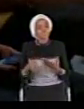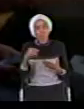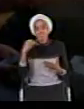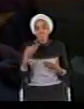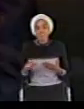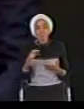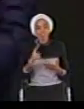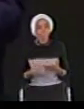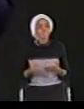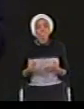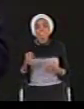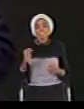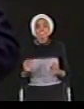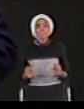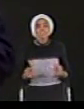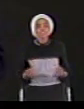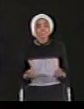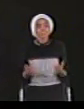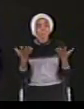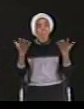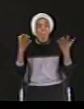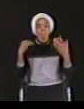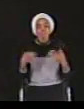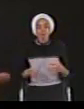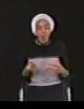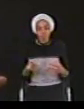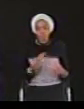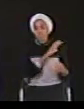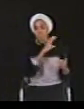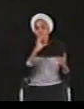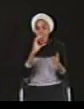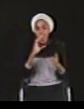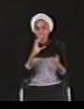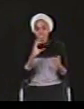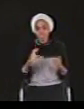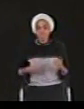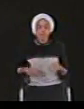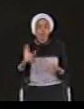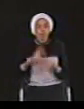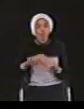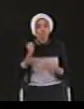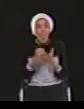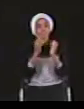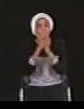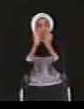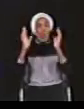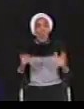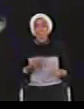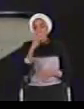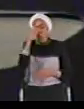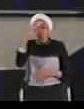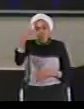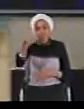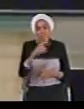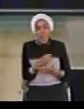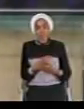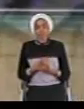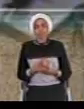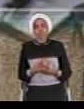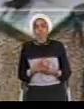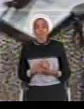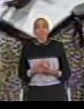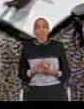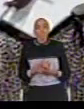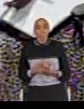of Christ at Calvary is for you. It appeared unto all men. Now when it comes, look at what it does